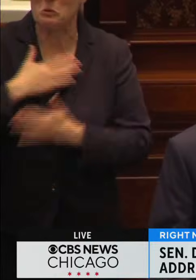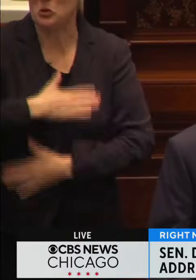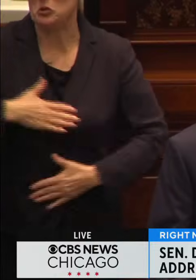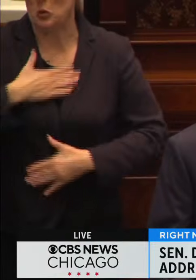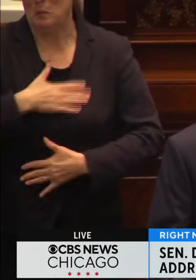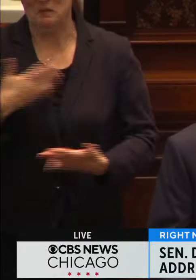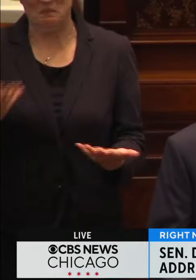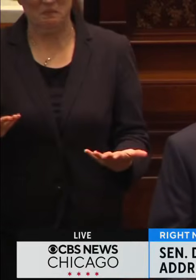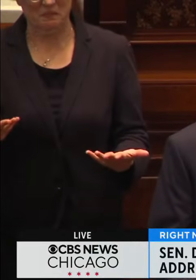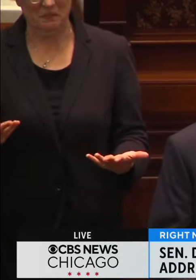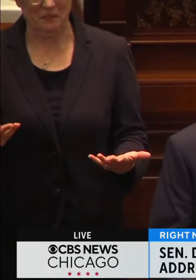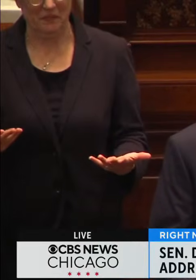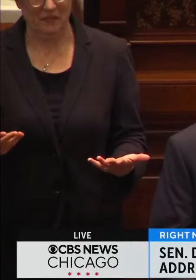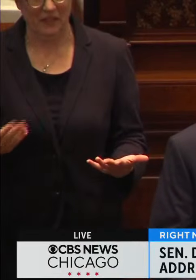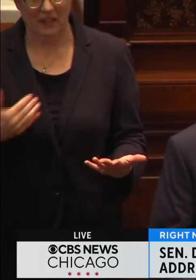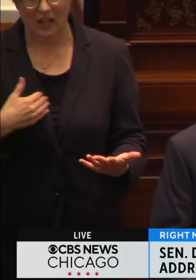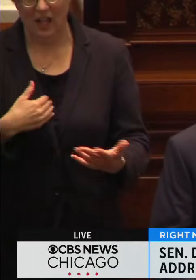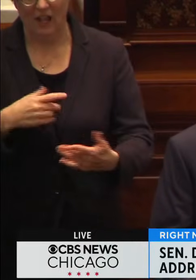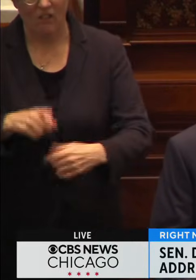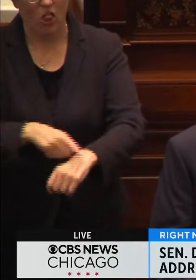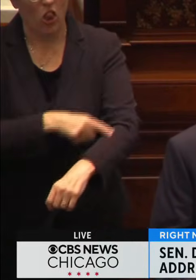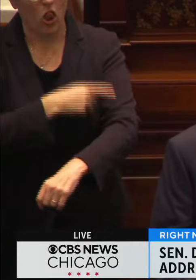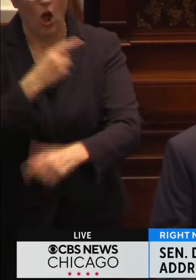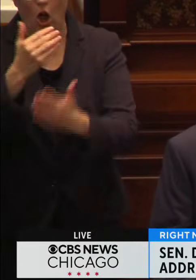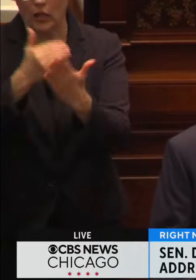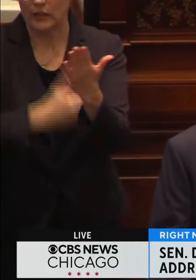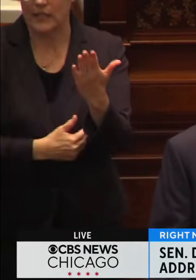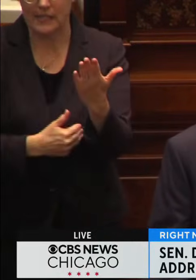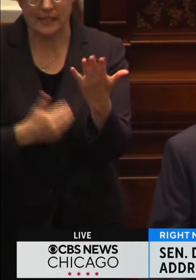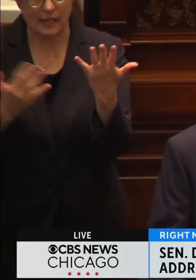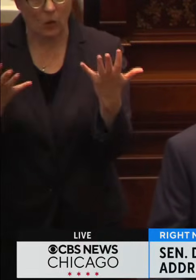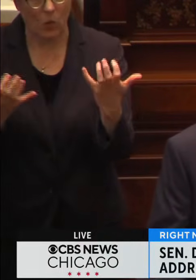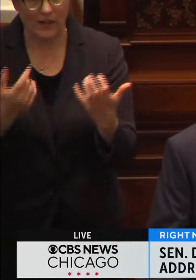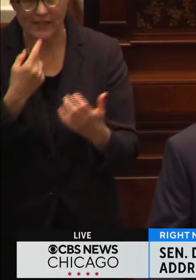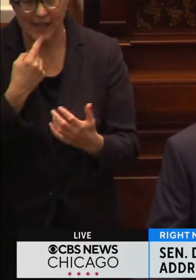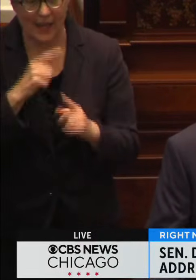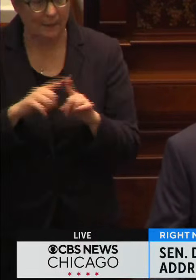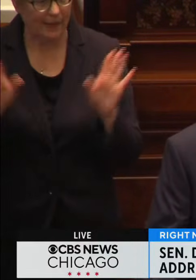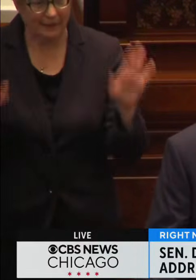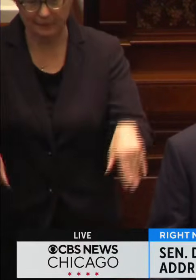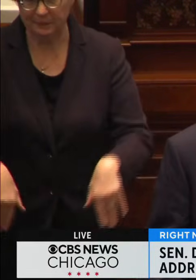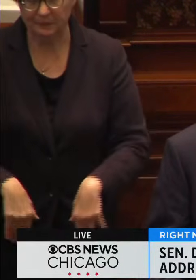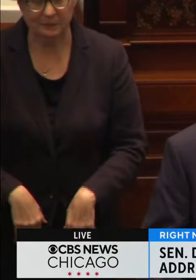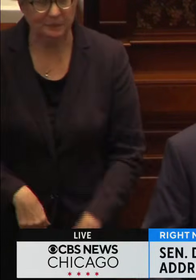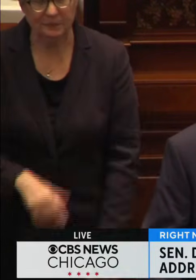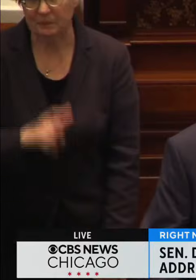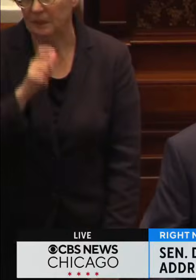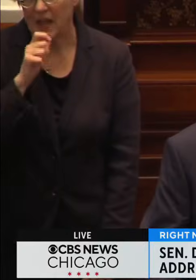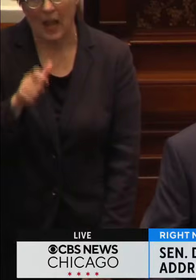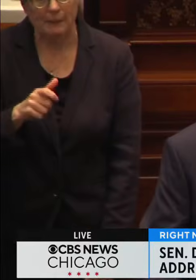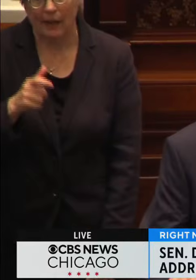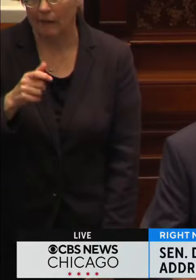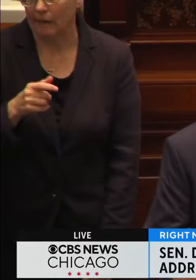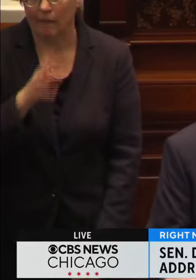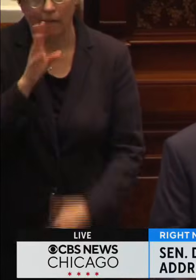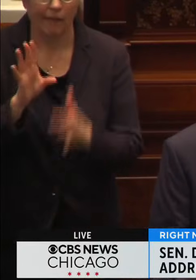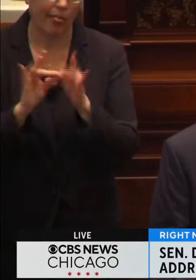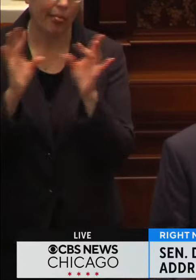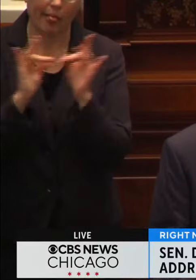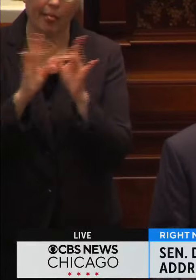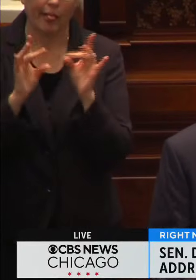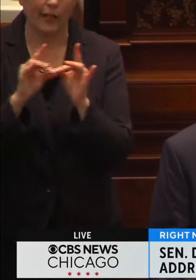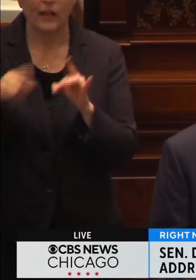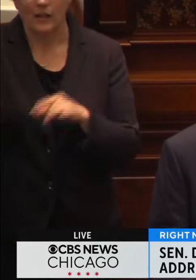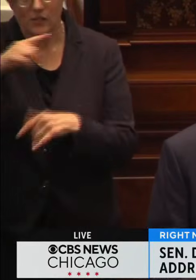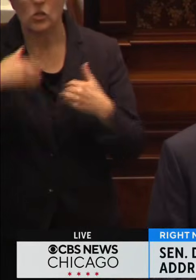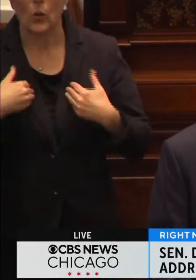country. I've got a long list of things that I wanted to mention to you, but I'm not going to do it because I know you have an important work to do. But I do want to